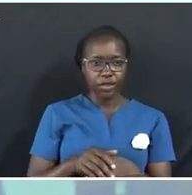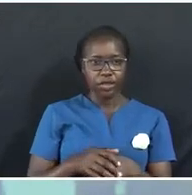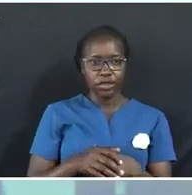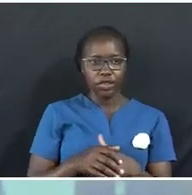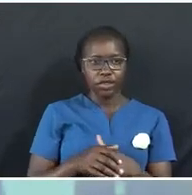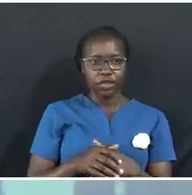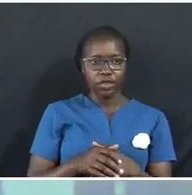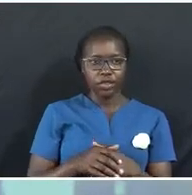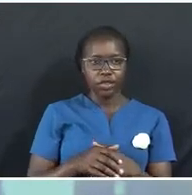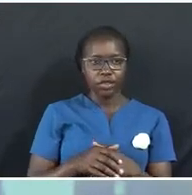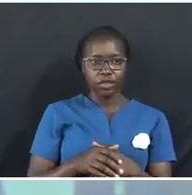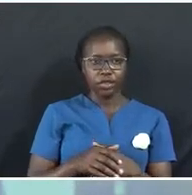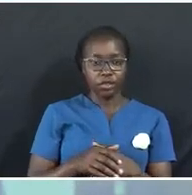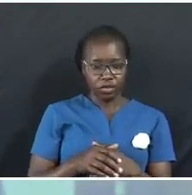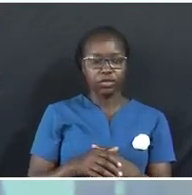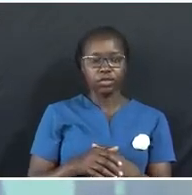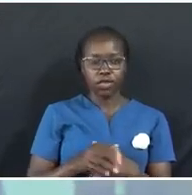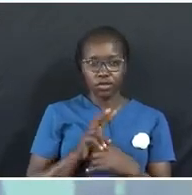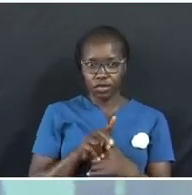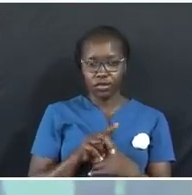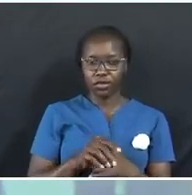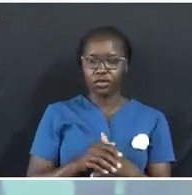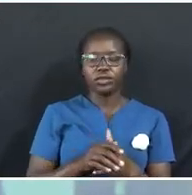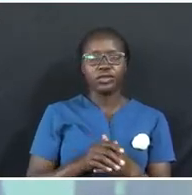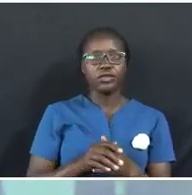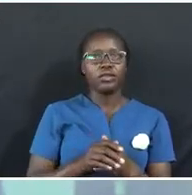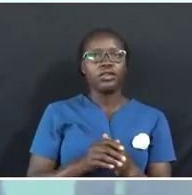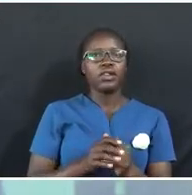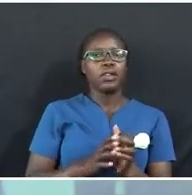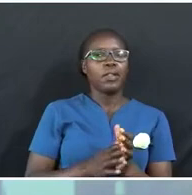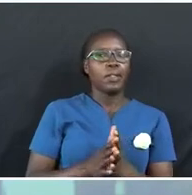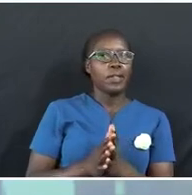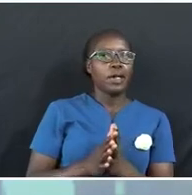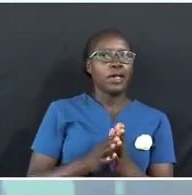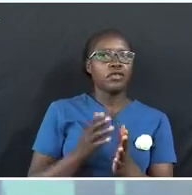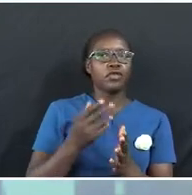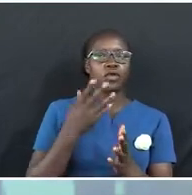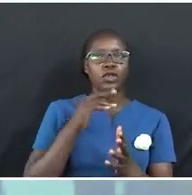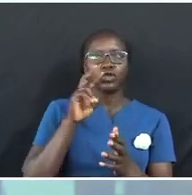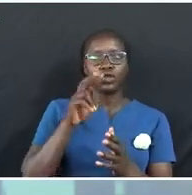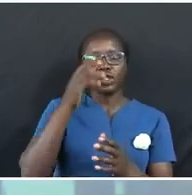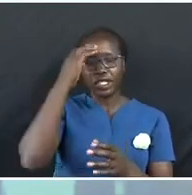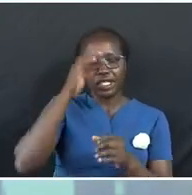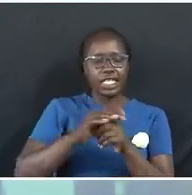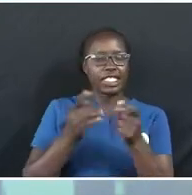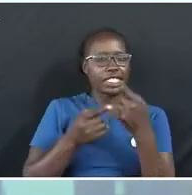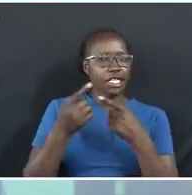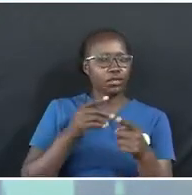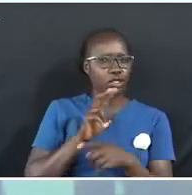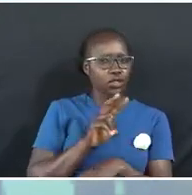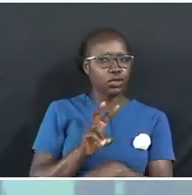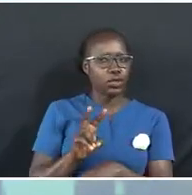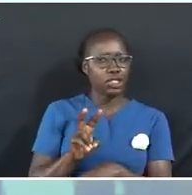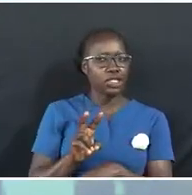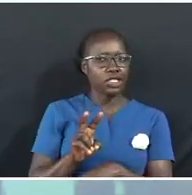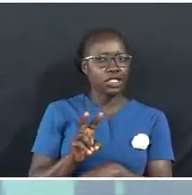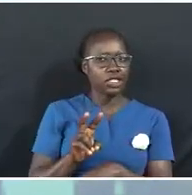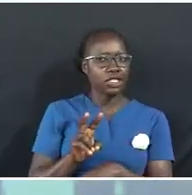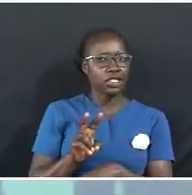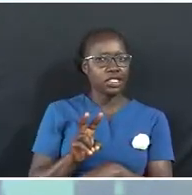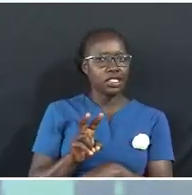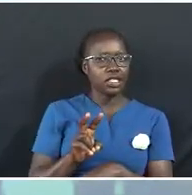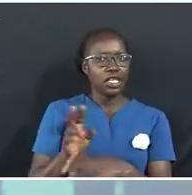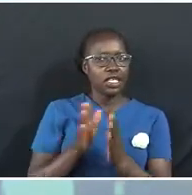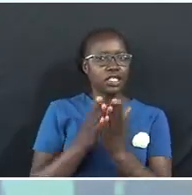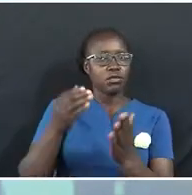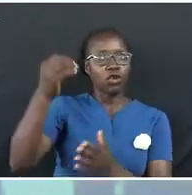If you want to see that Jesus is coming, just watch. Go through the